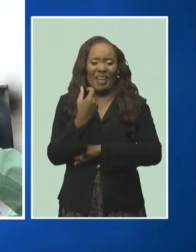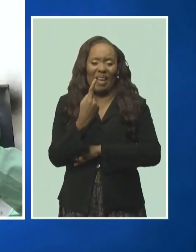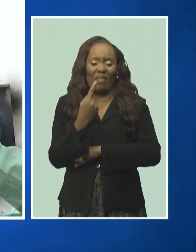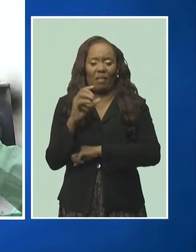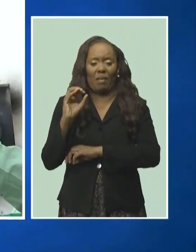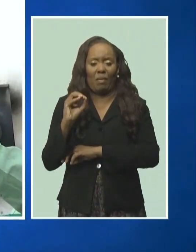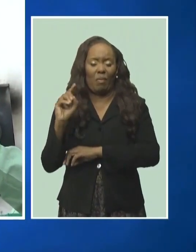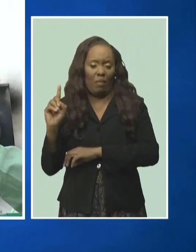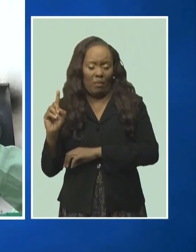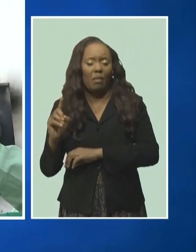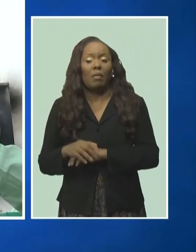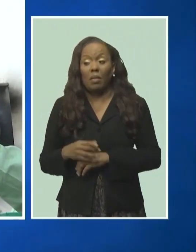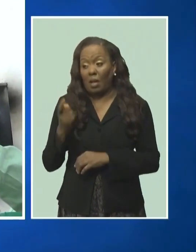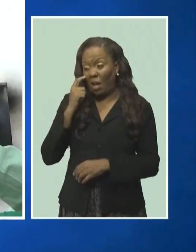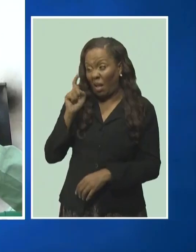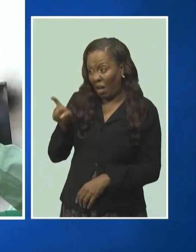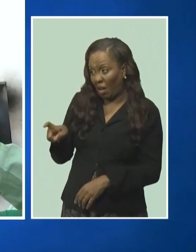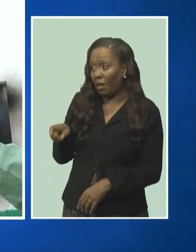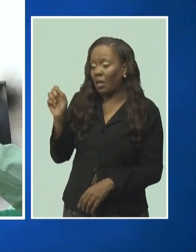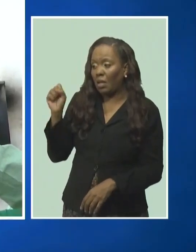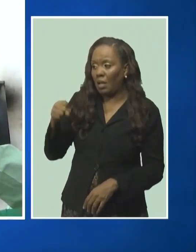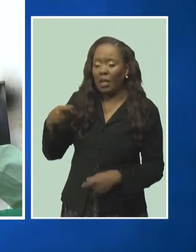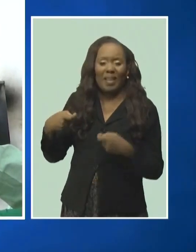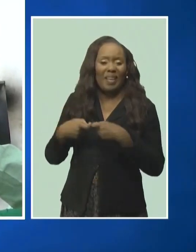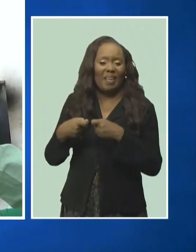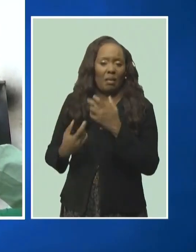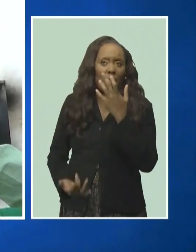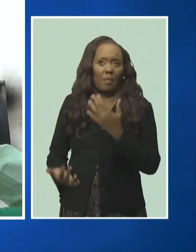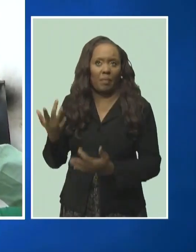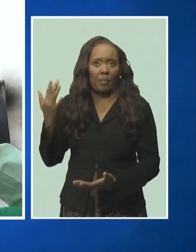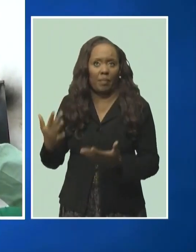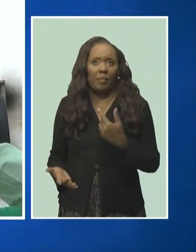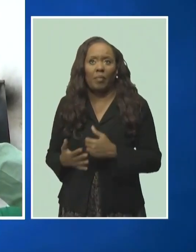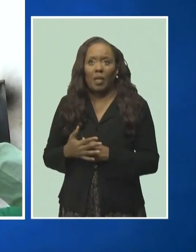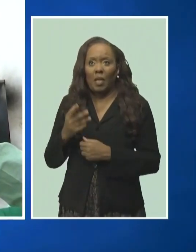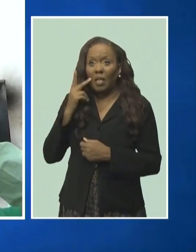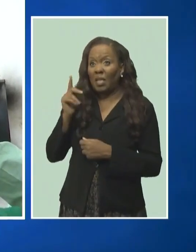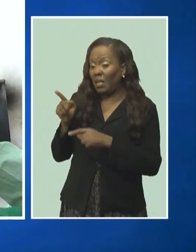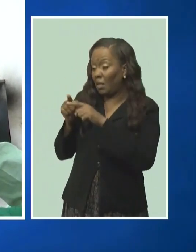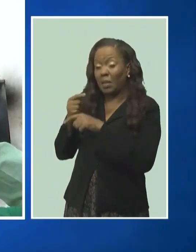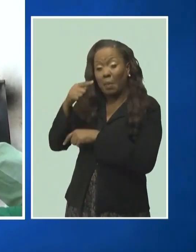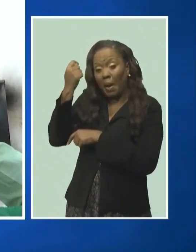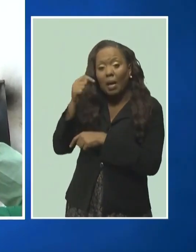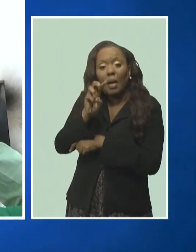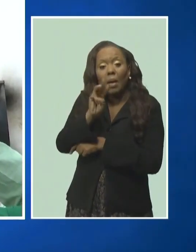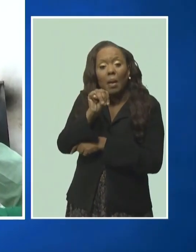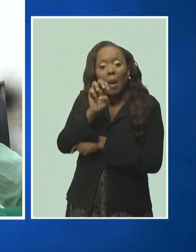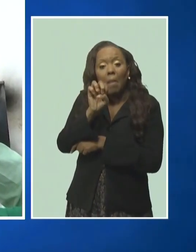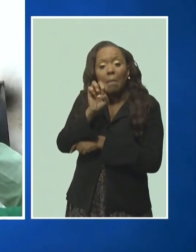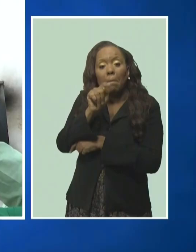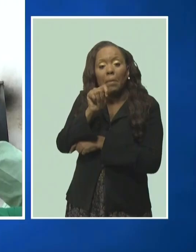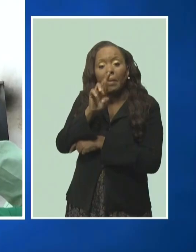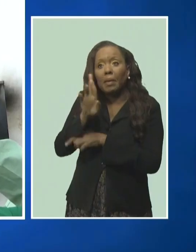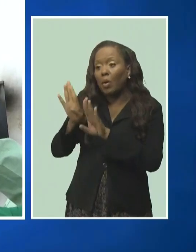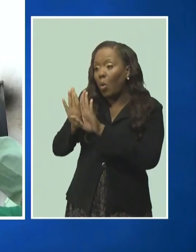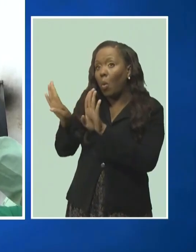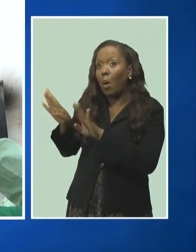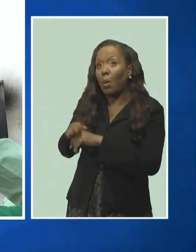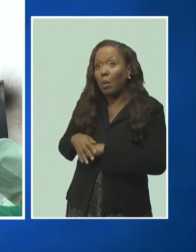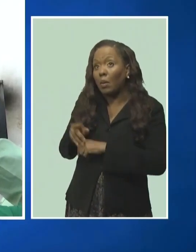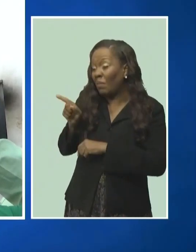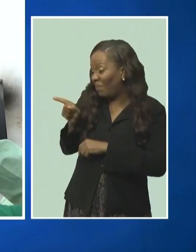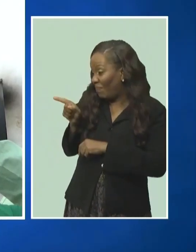called the fire service the same time. But the boss didn't know what was going on at the moment, right? So then the fire service come